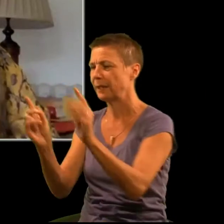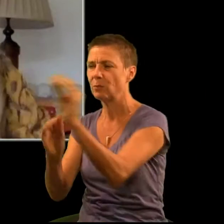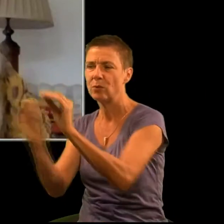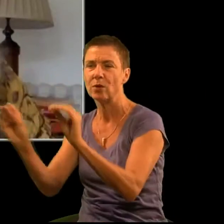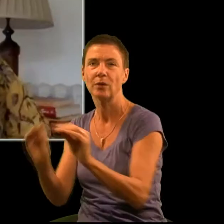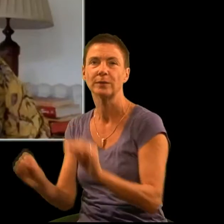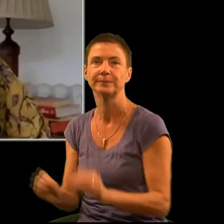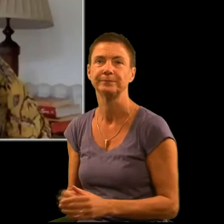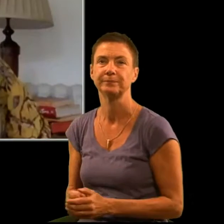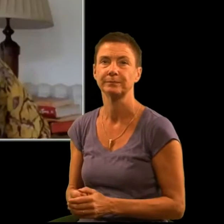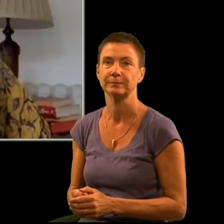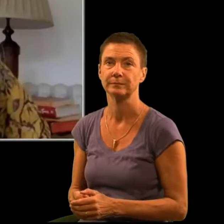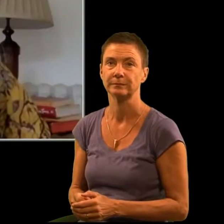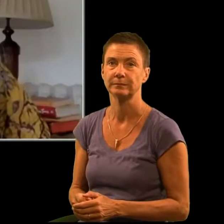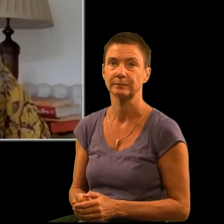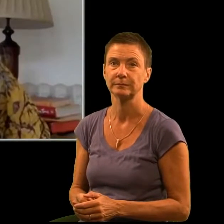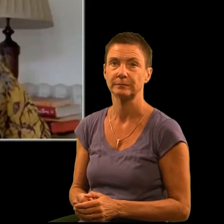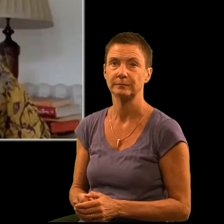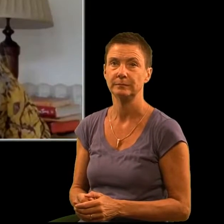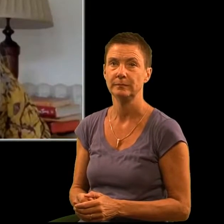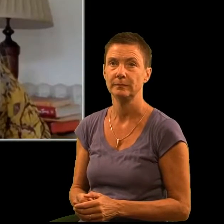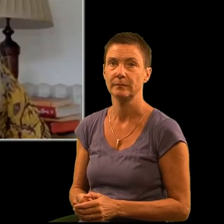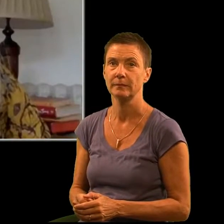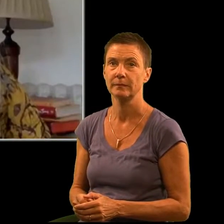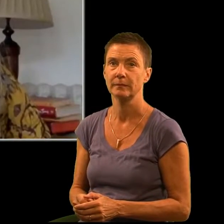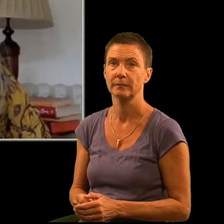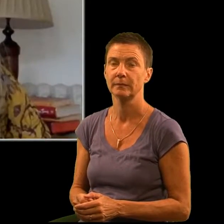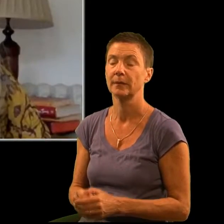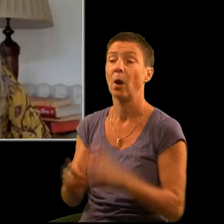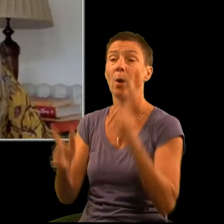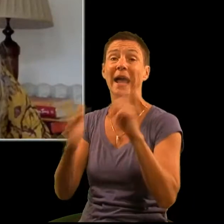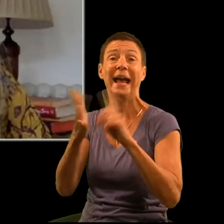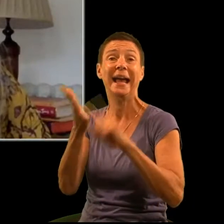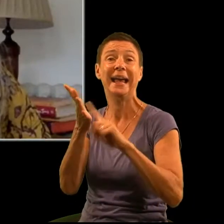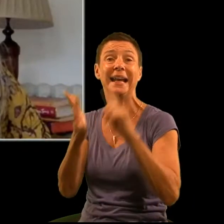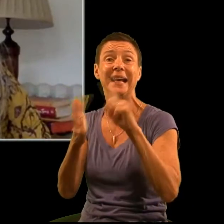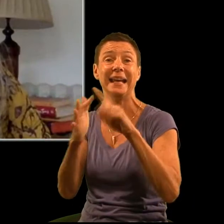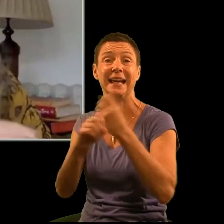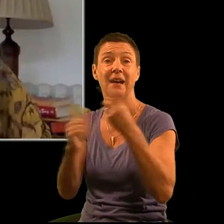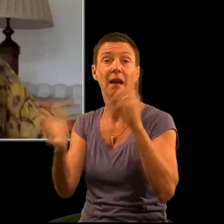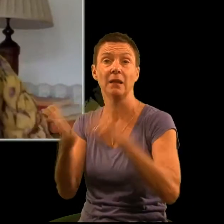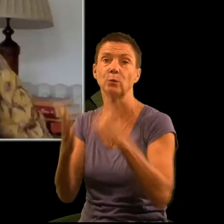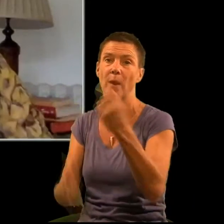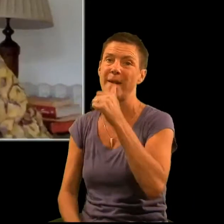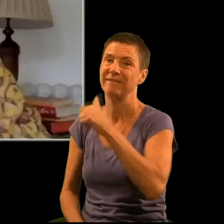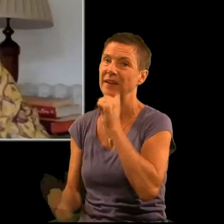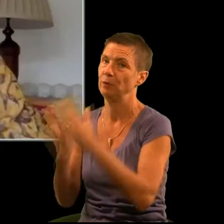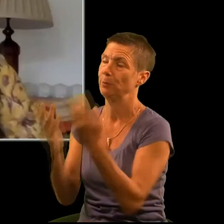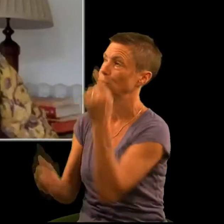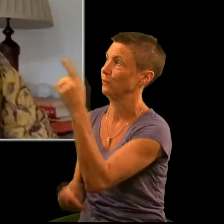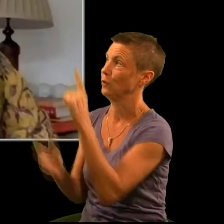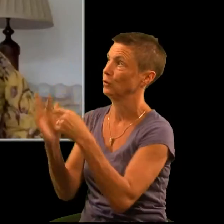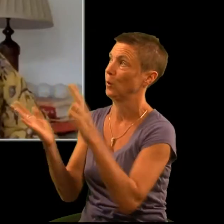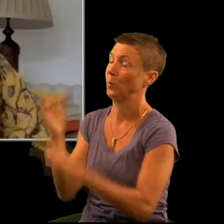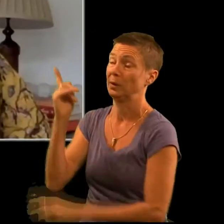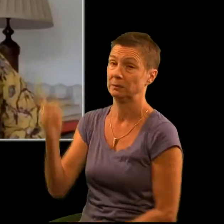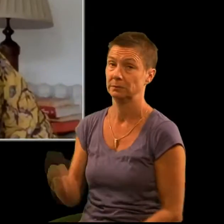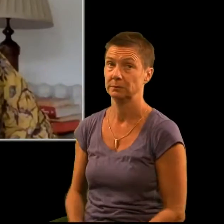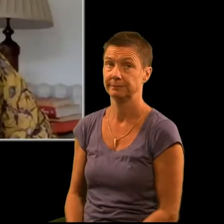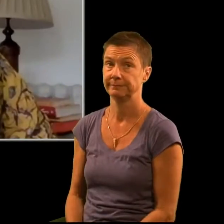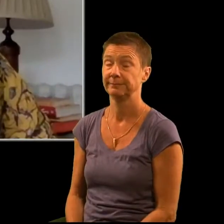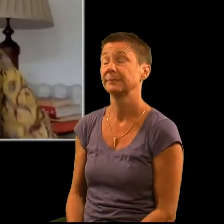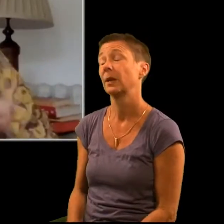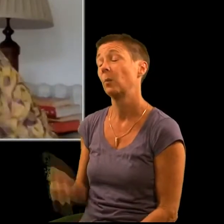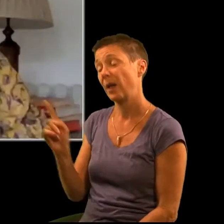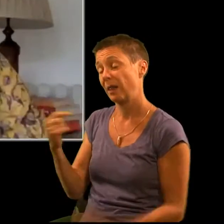by the way, Illegal is one of my favourites of yours. I love that book. Yeah, that's wonderful. If anybody, I can't take all the credit for